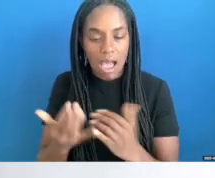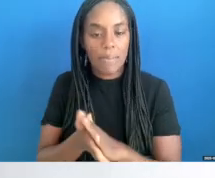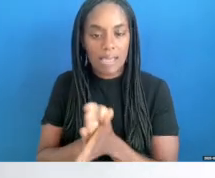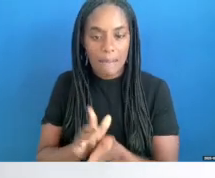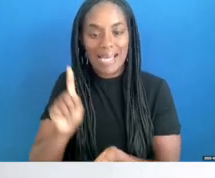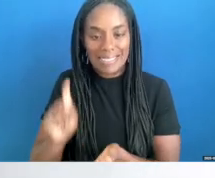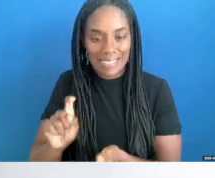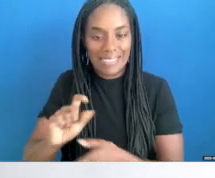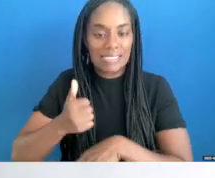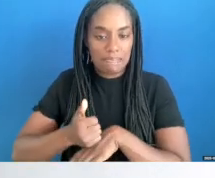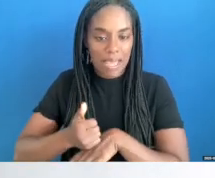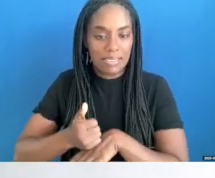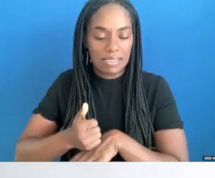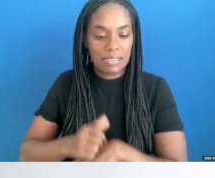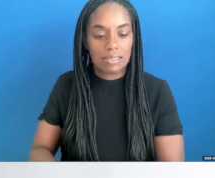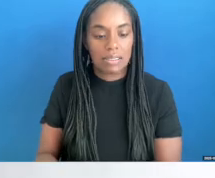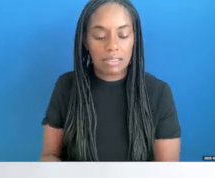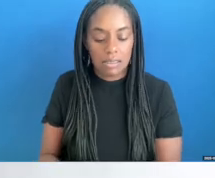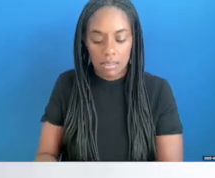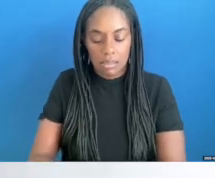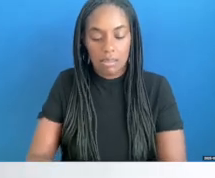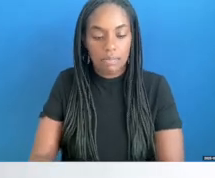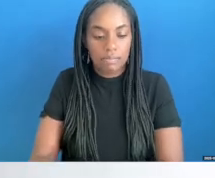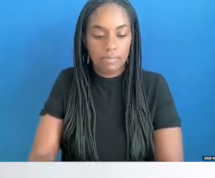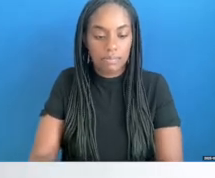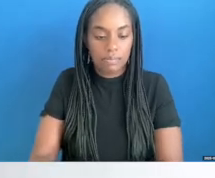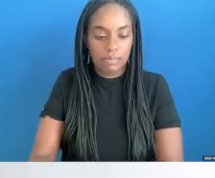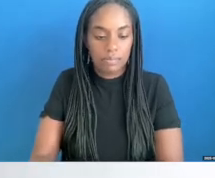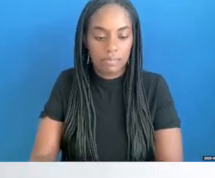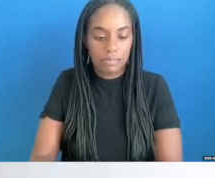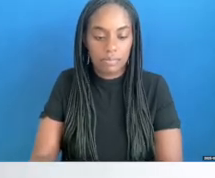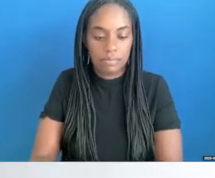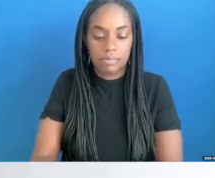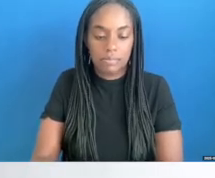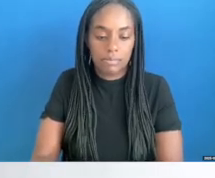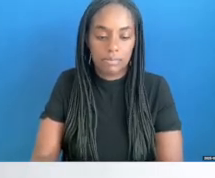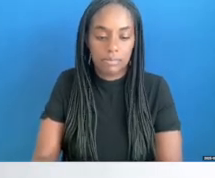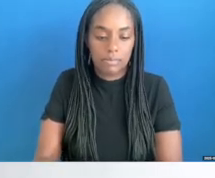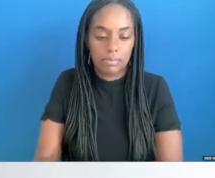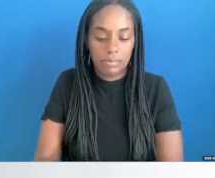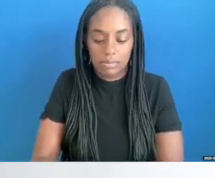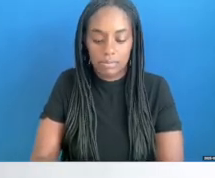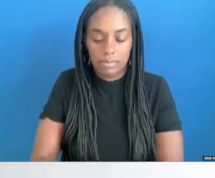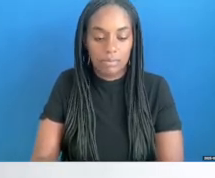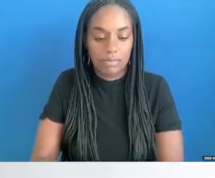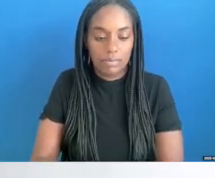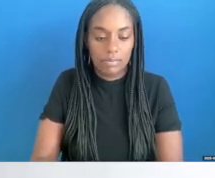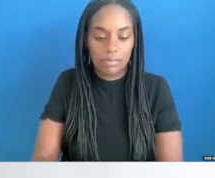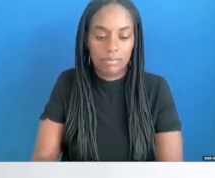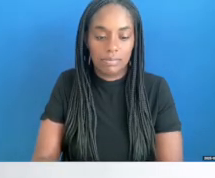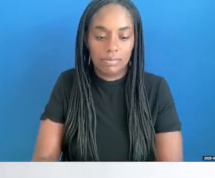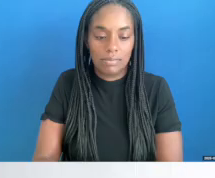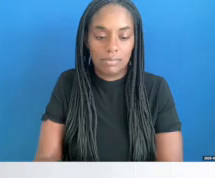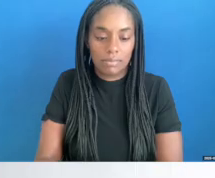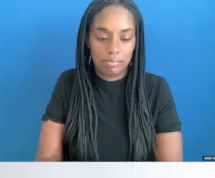model. And because we've heard from stakeholders and communities that